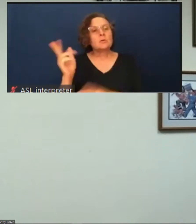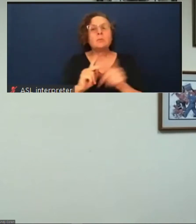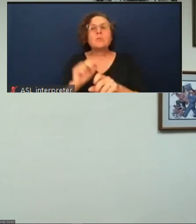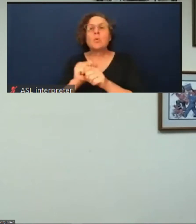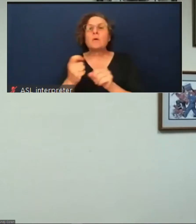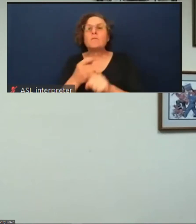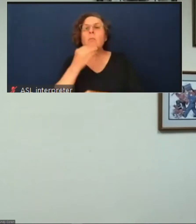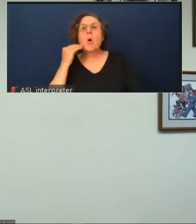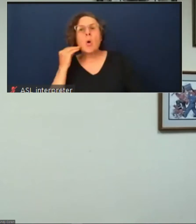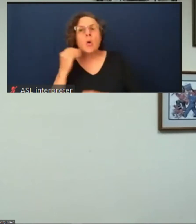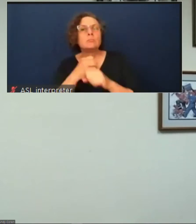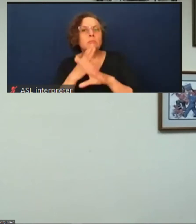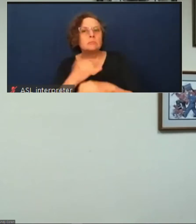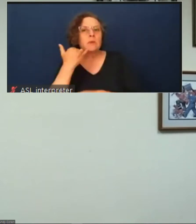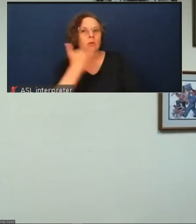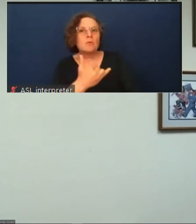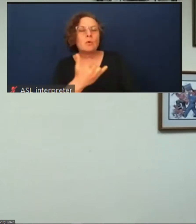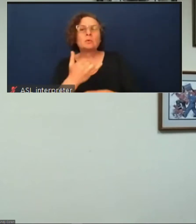tier